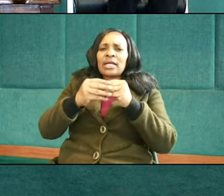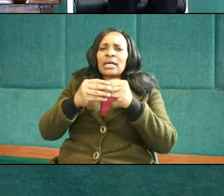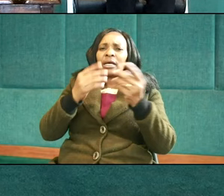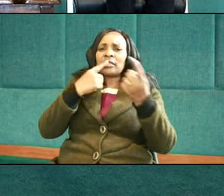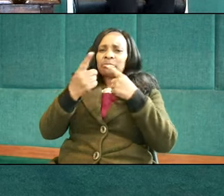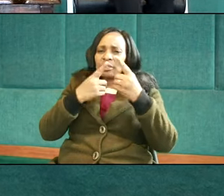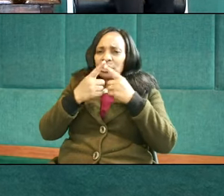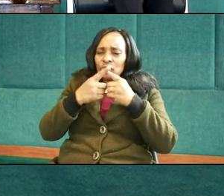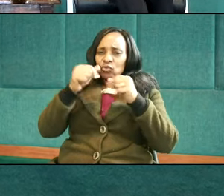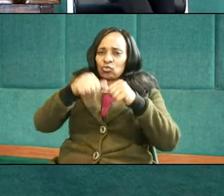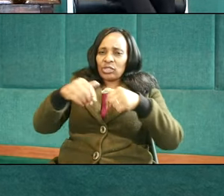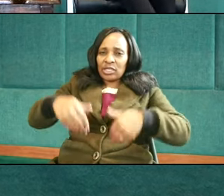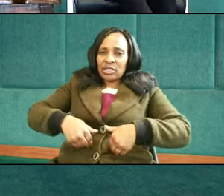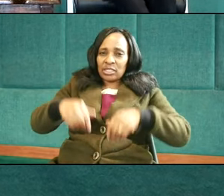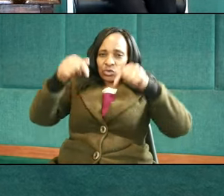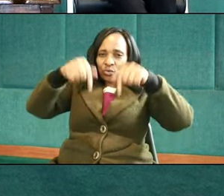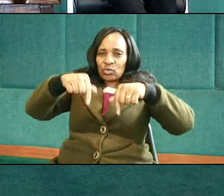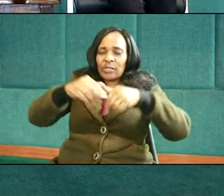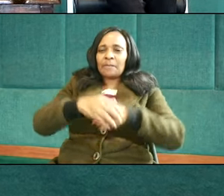teens today.